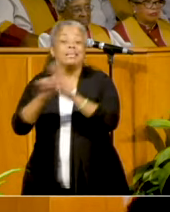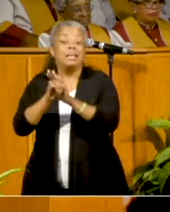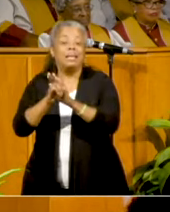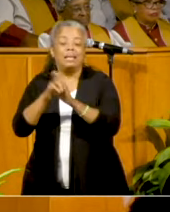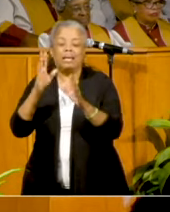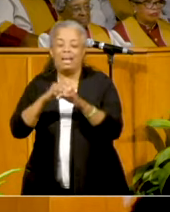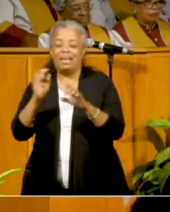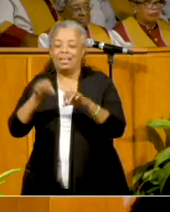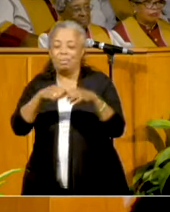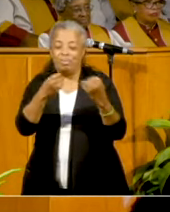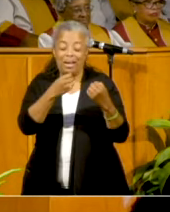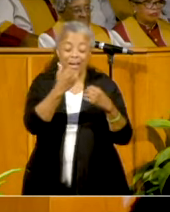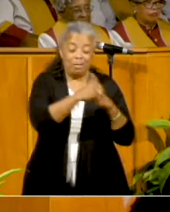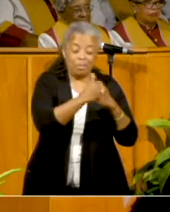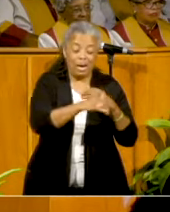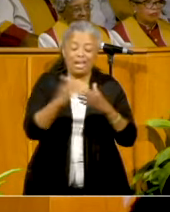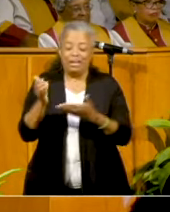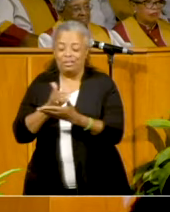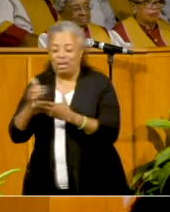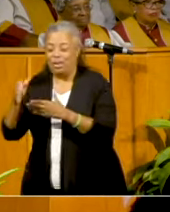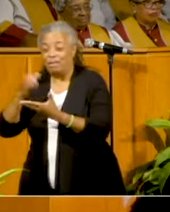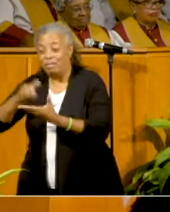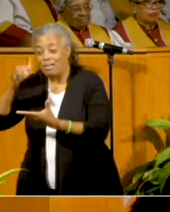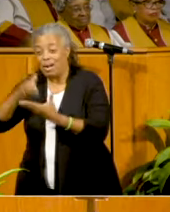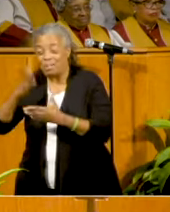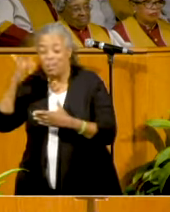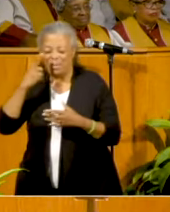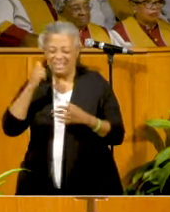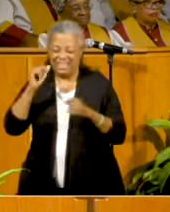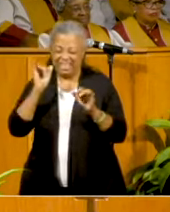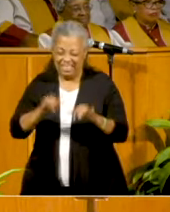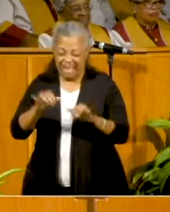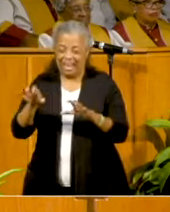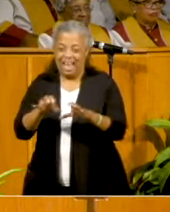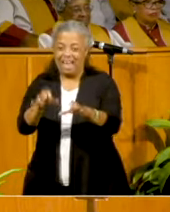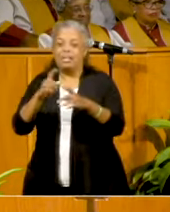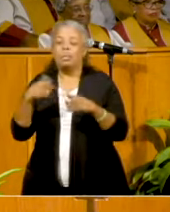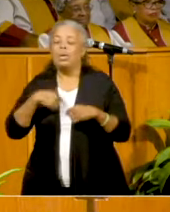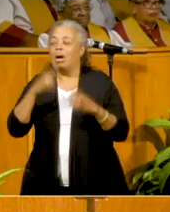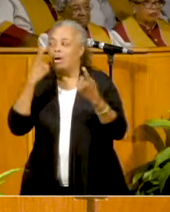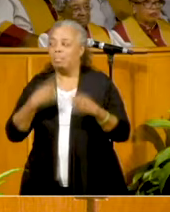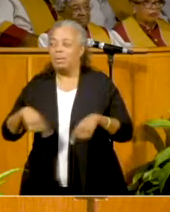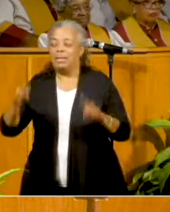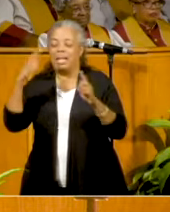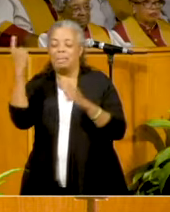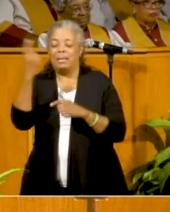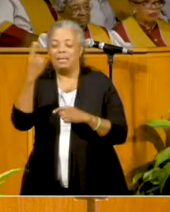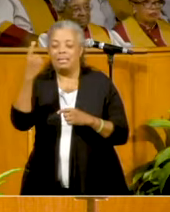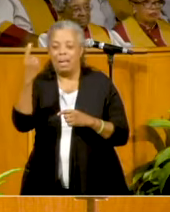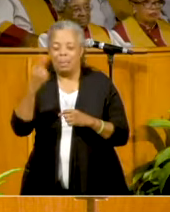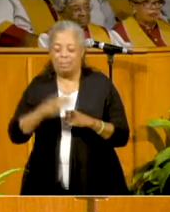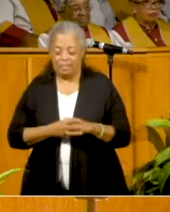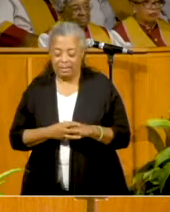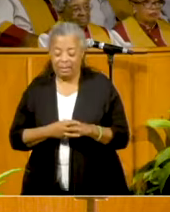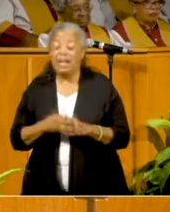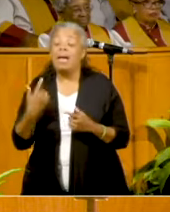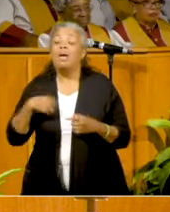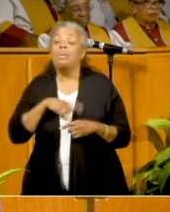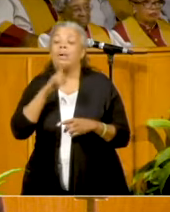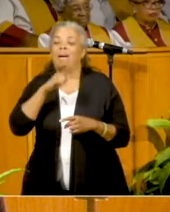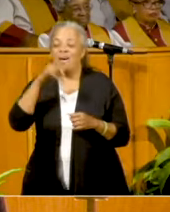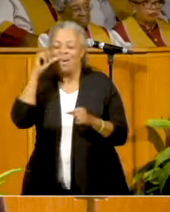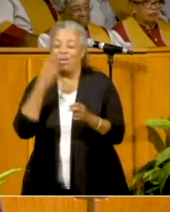in the breaking of bread and the sharing of cup, because in that act, we are proclaiming something and we